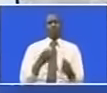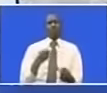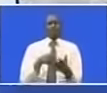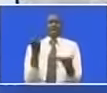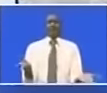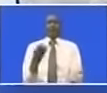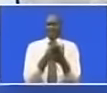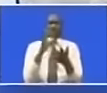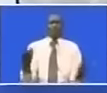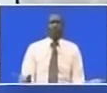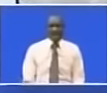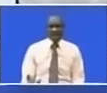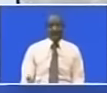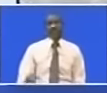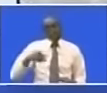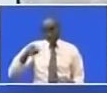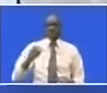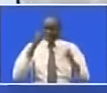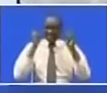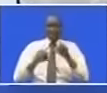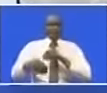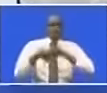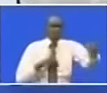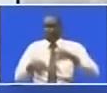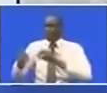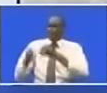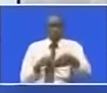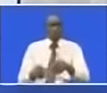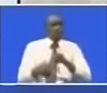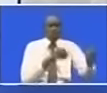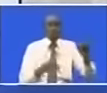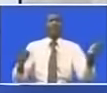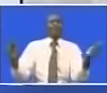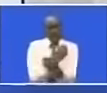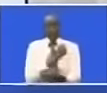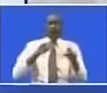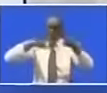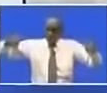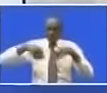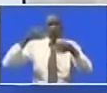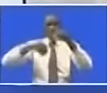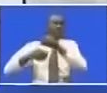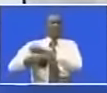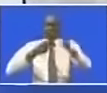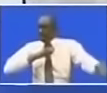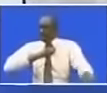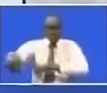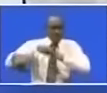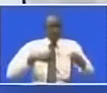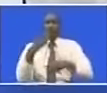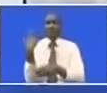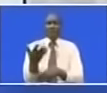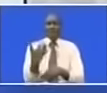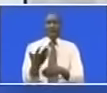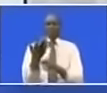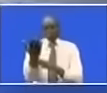usiku tutawapeni kutoka wapi? Vijana wale wakaamua kufanya vurugu. Kwa hiyo kufanya vurugu ni kwamba walivunja baadhi ya maboksi ya kupiga kura, wakapasua baadhi ya maboksi yale